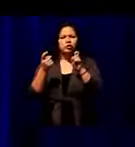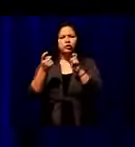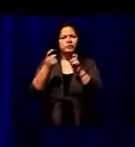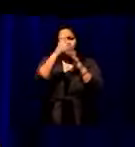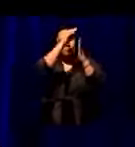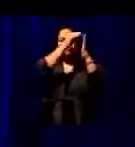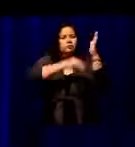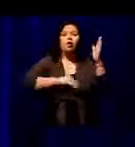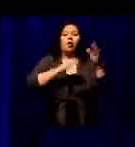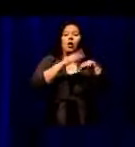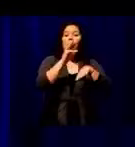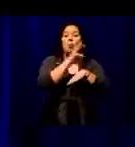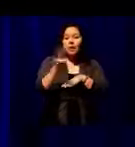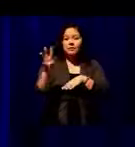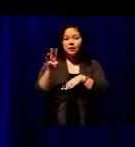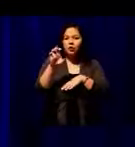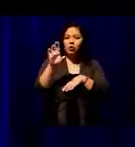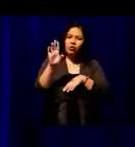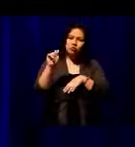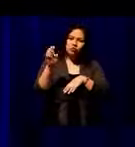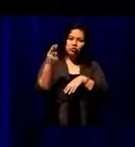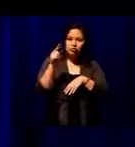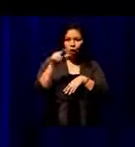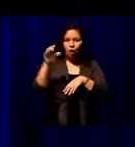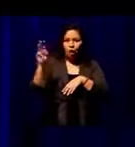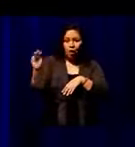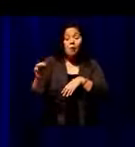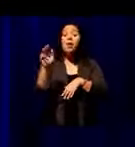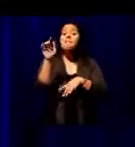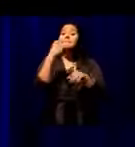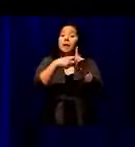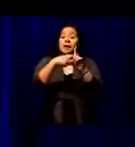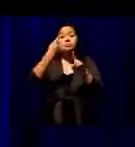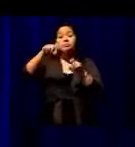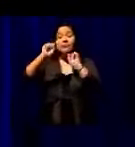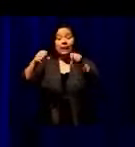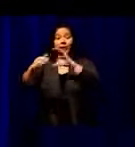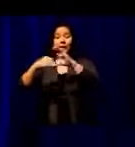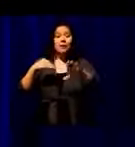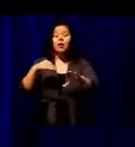on thecultch.com. And you can also email